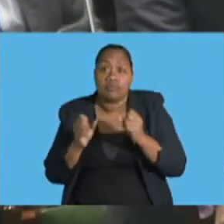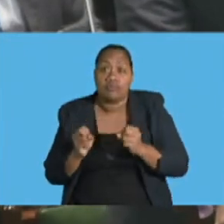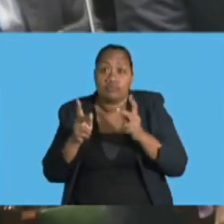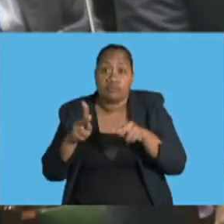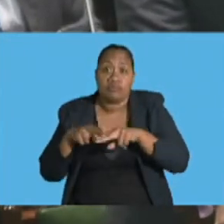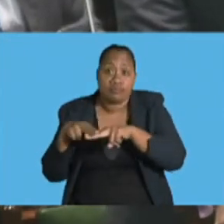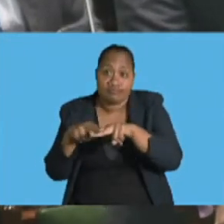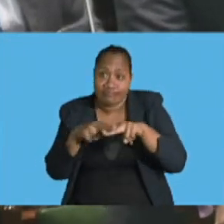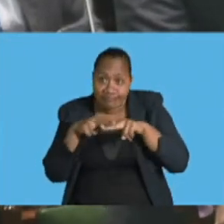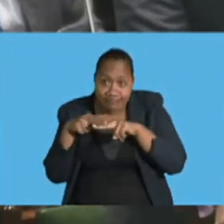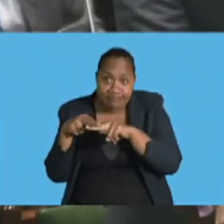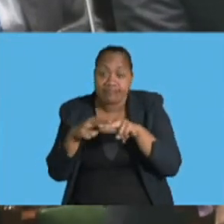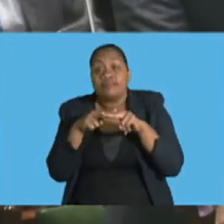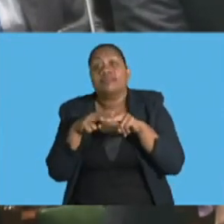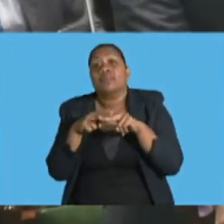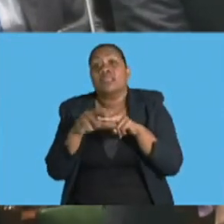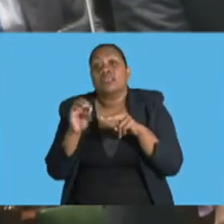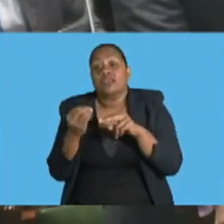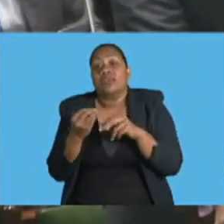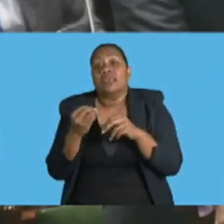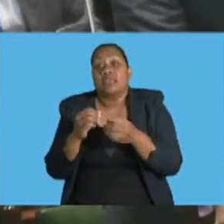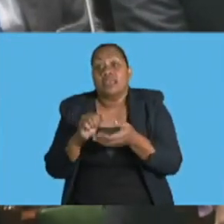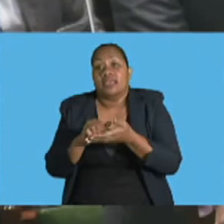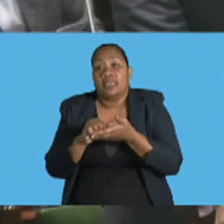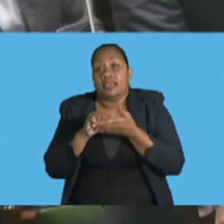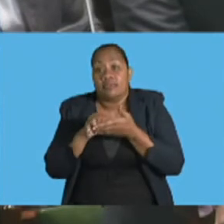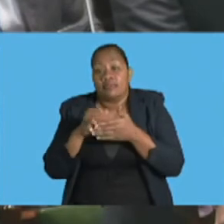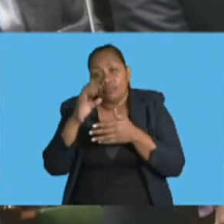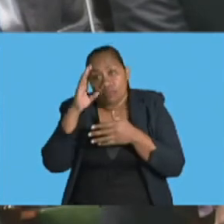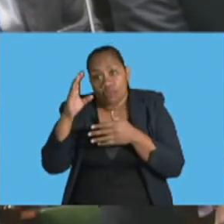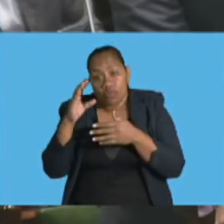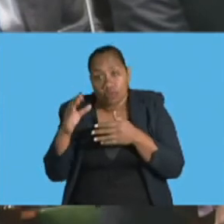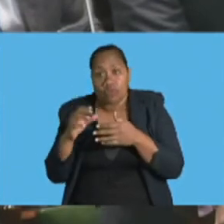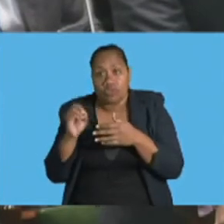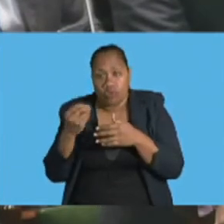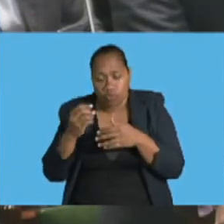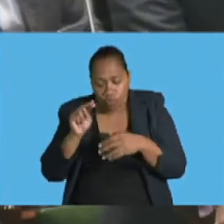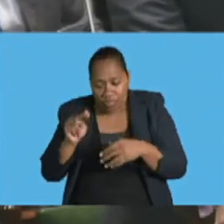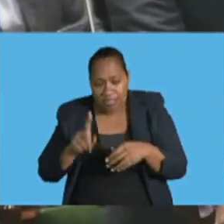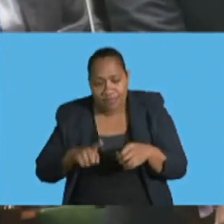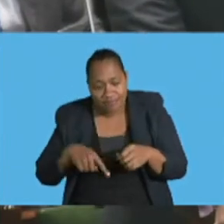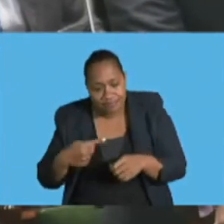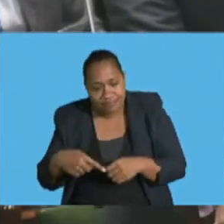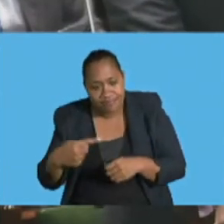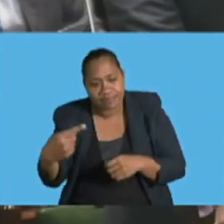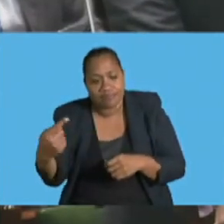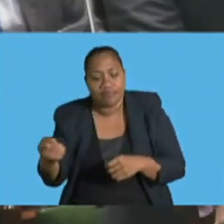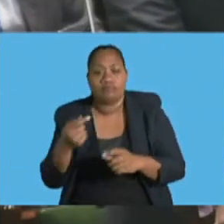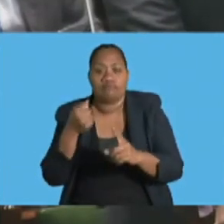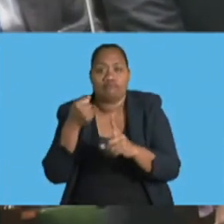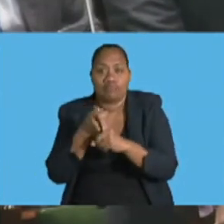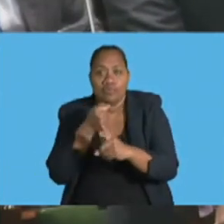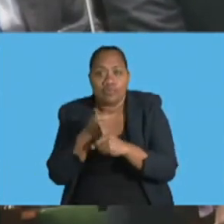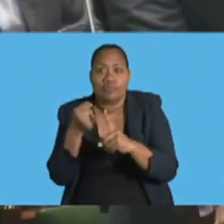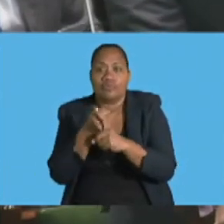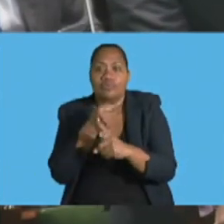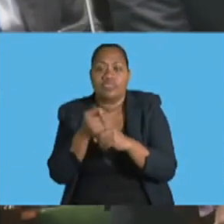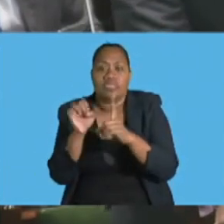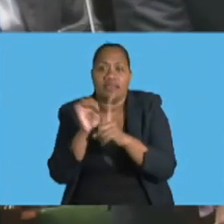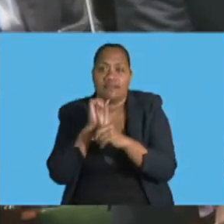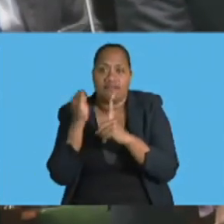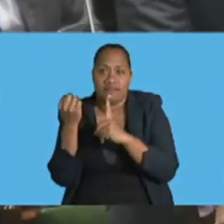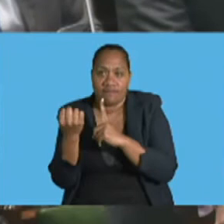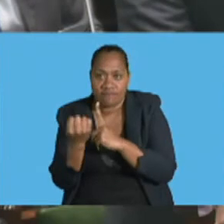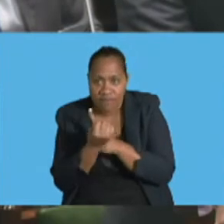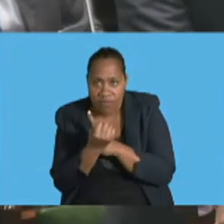Pacific, in which we intend to keep punching above our weight in the coming years for ourselves and our neighbors. Mr. Speaker, sir, after we surrendered